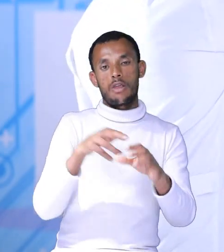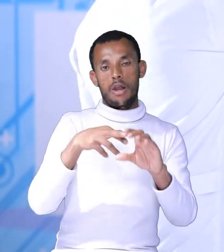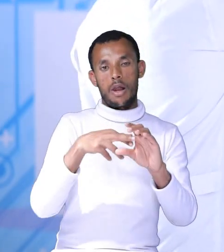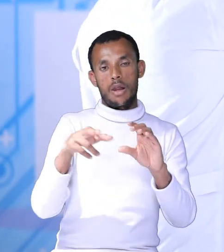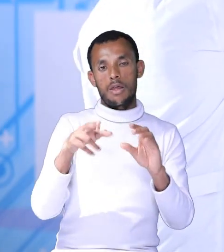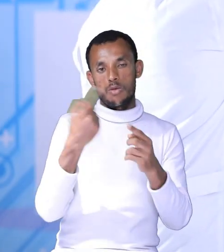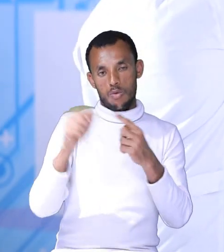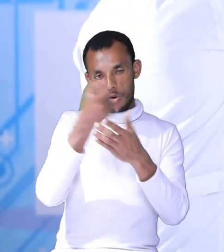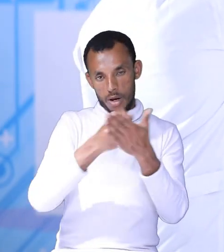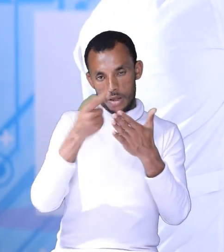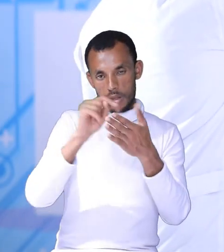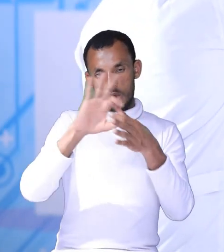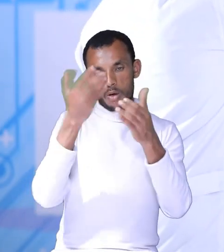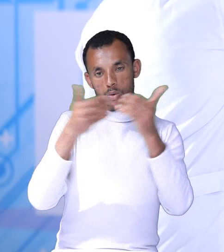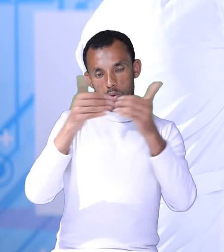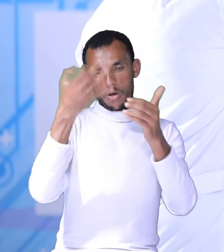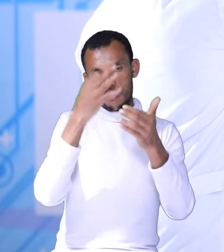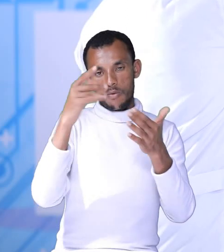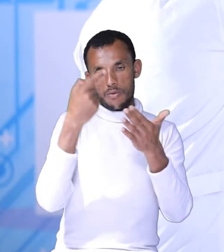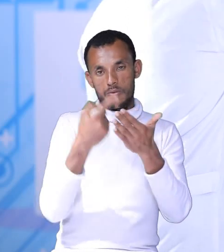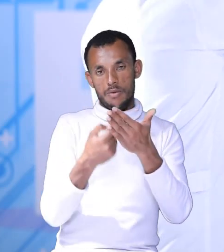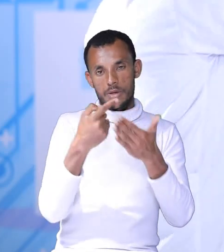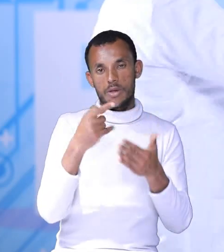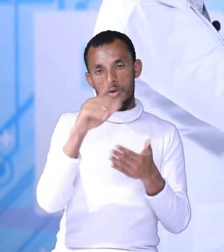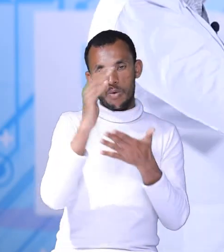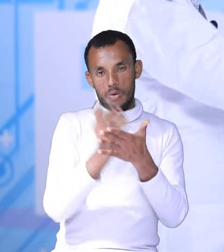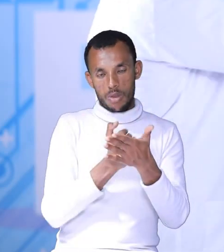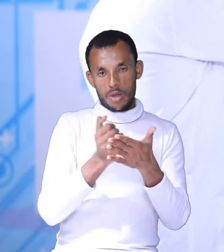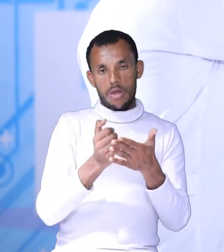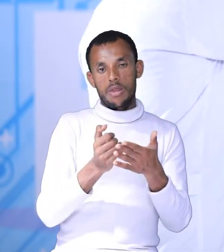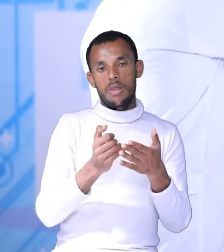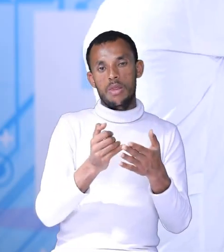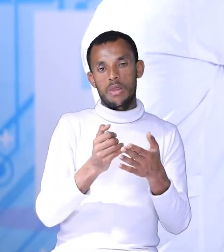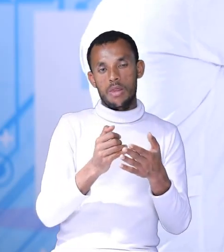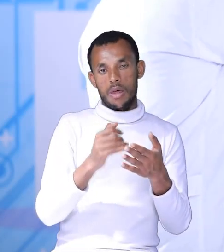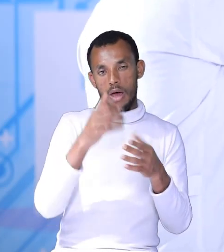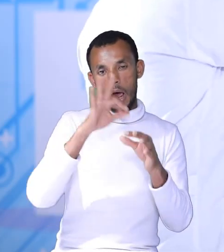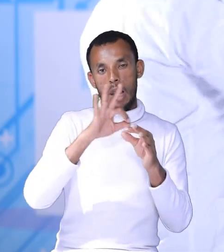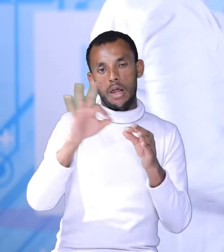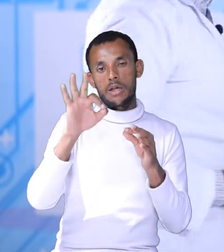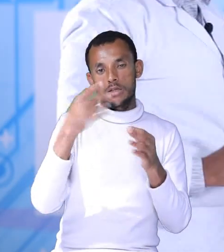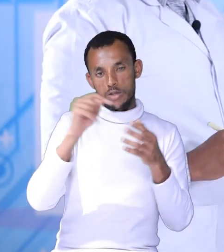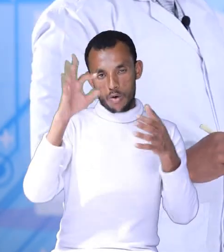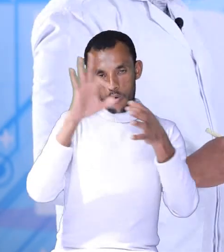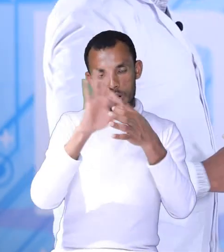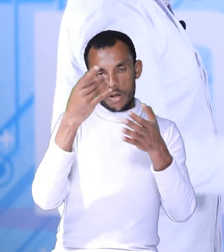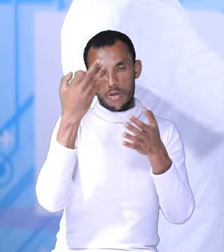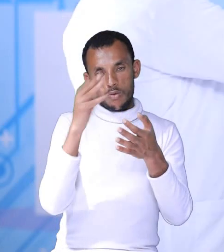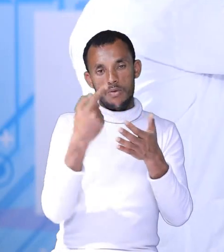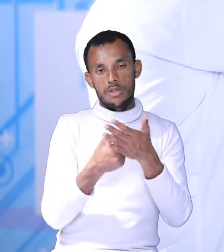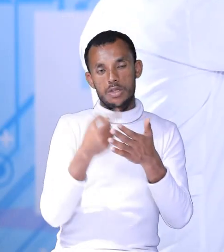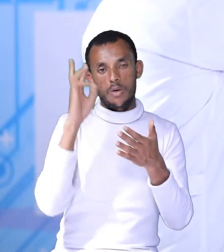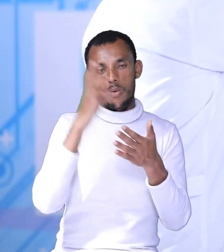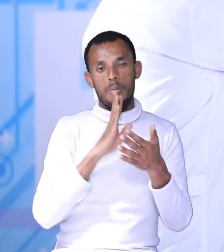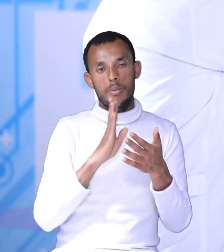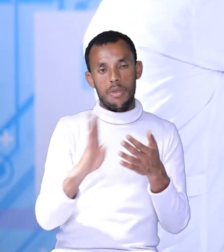the equation of this, I think you remember this one. You take an arbitrary point, assume the coordinate of this will be